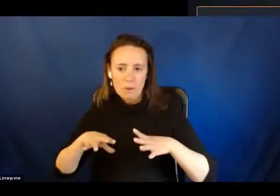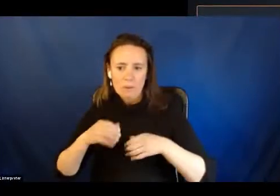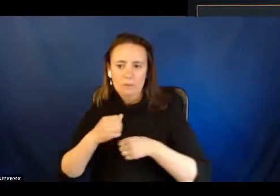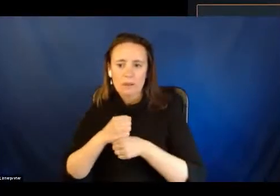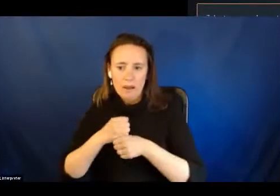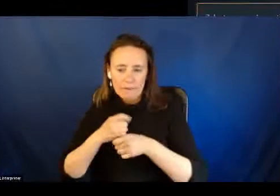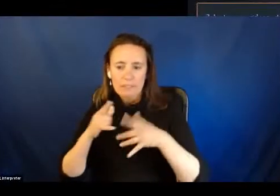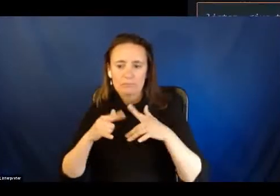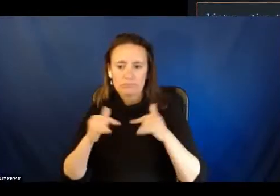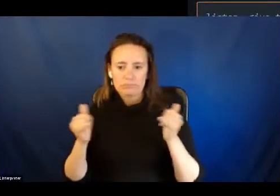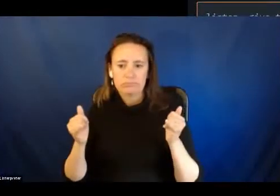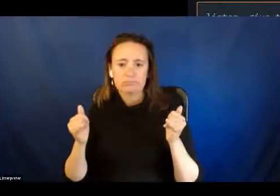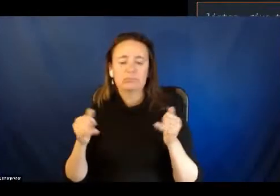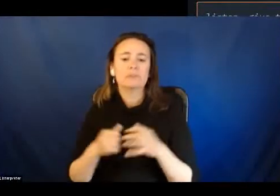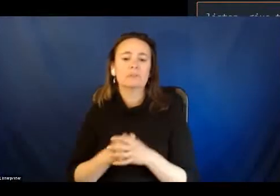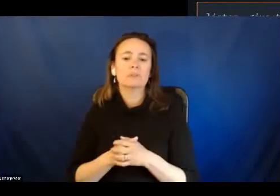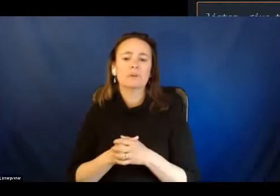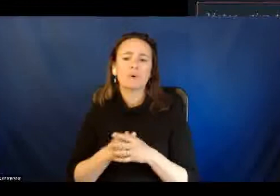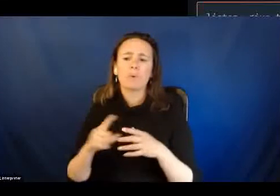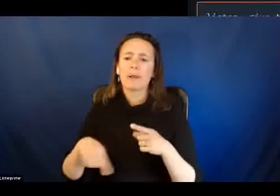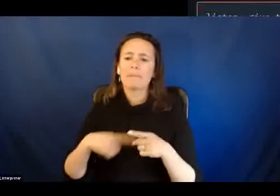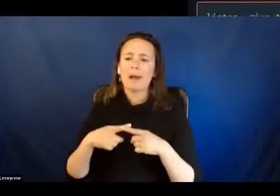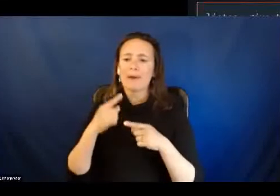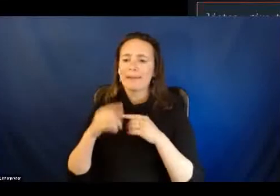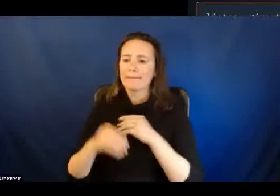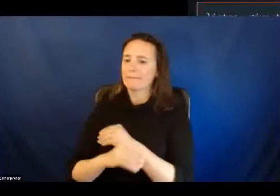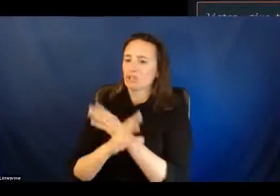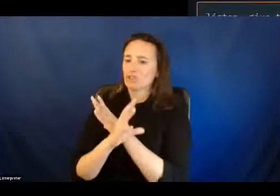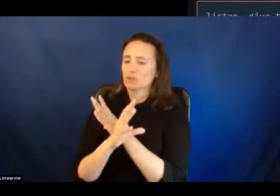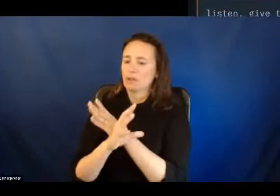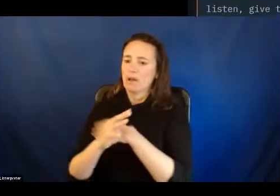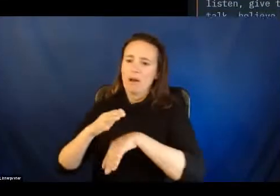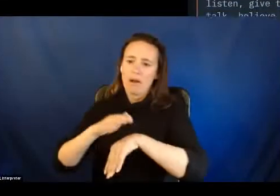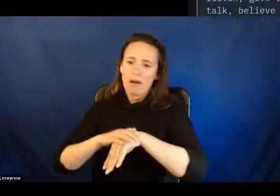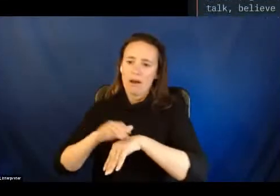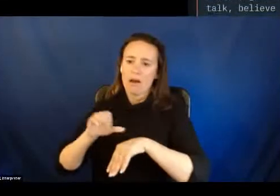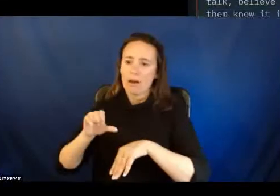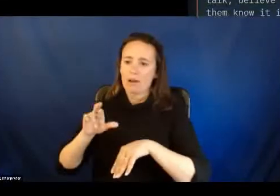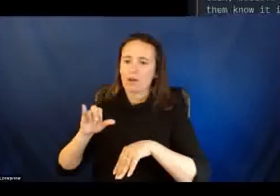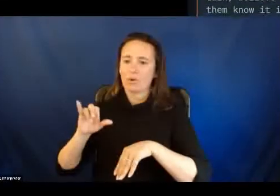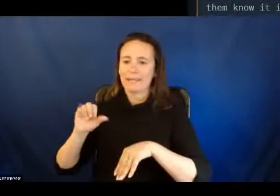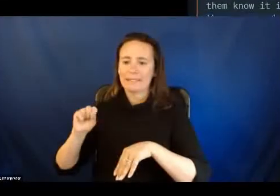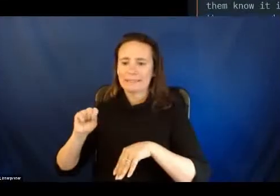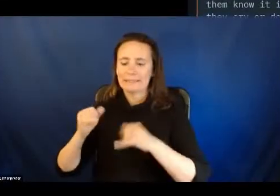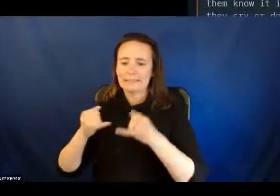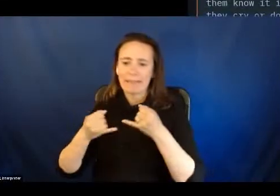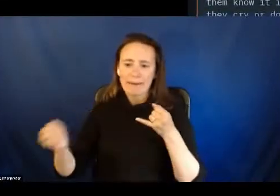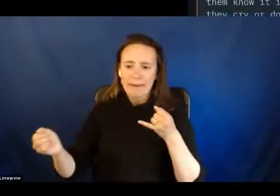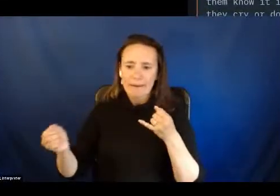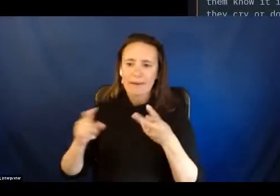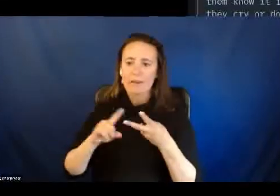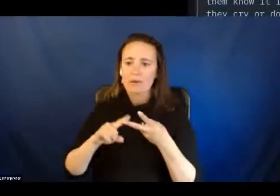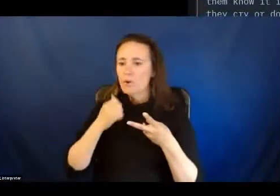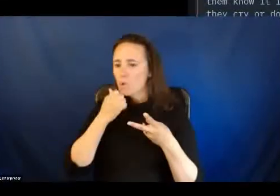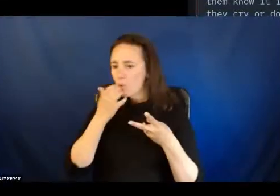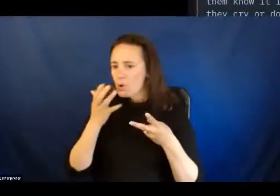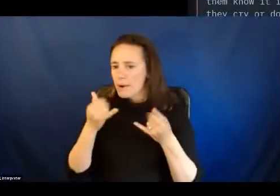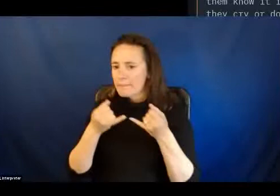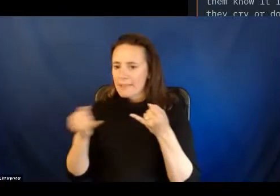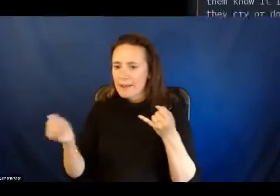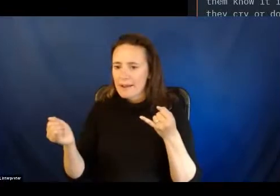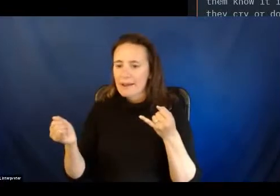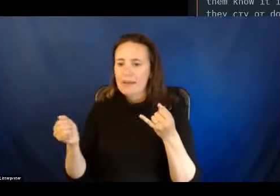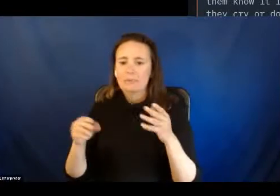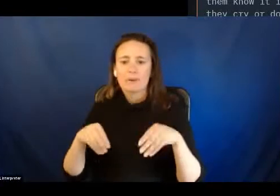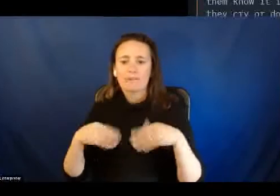you're virtual, right? When you're on your crisis line or your warm line, or you're providing that video advocacy? What are